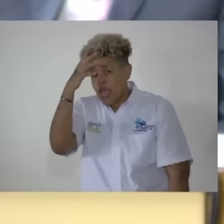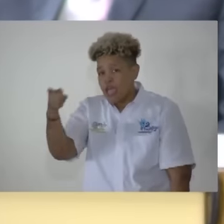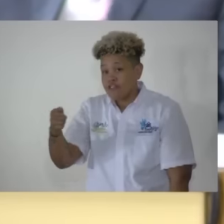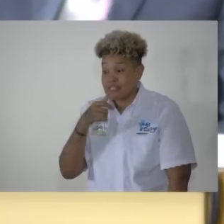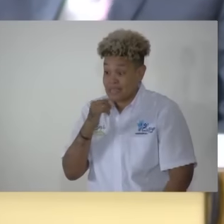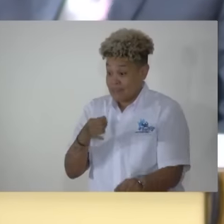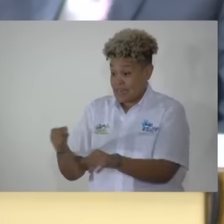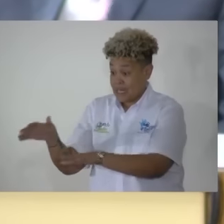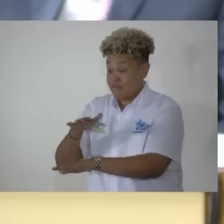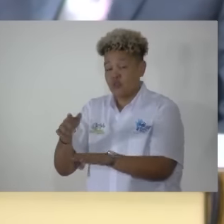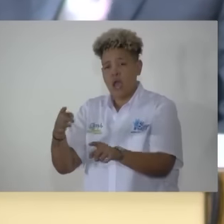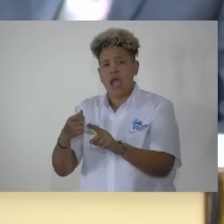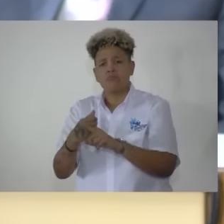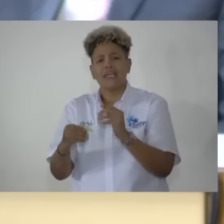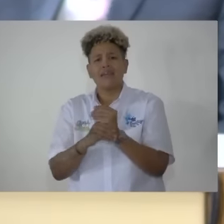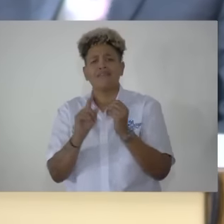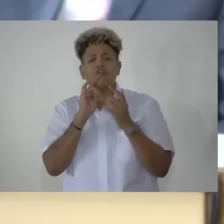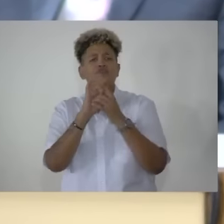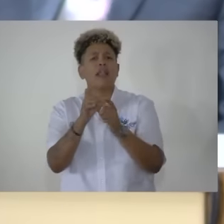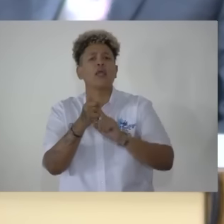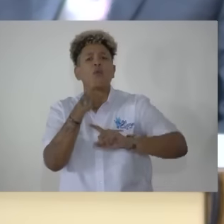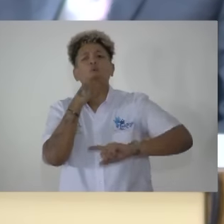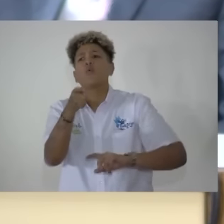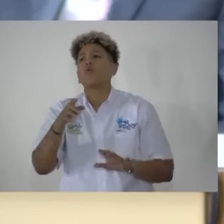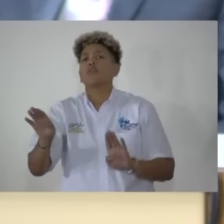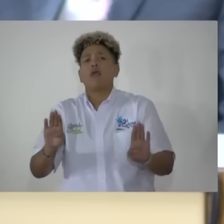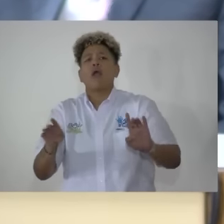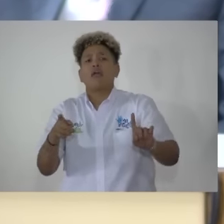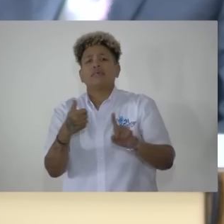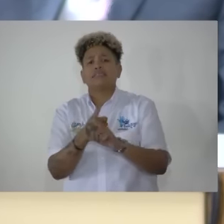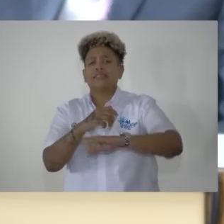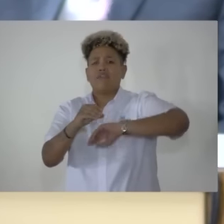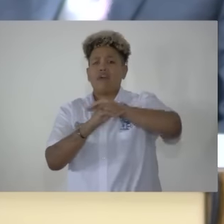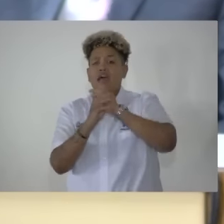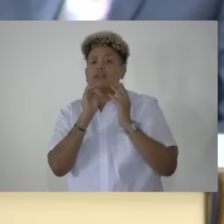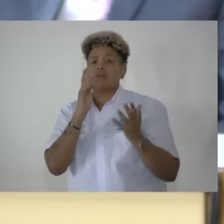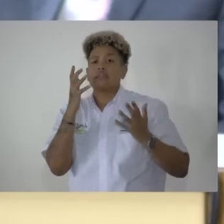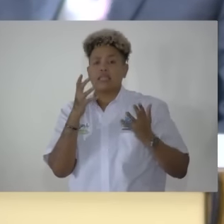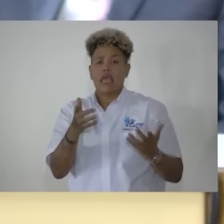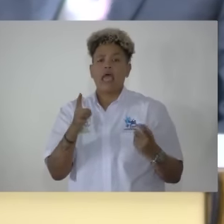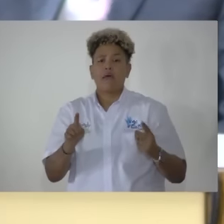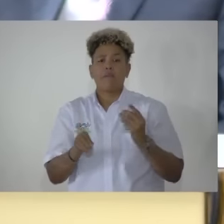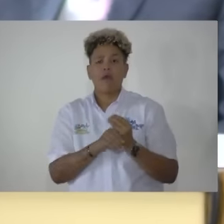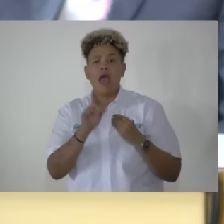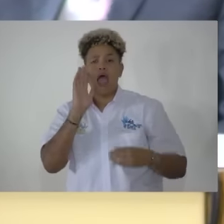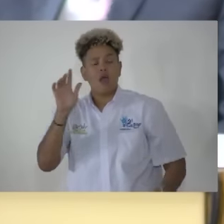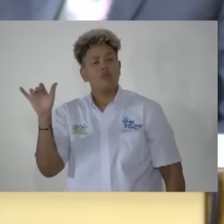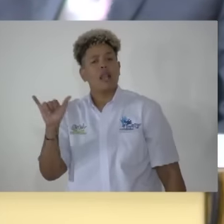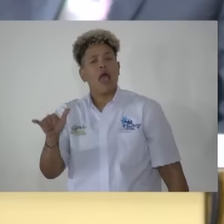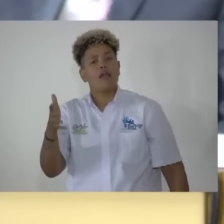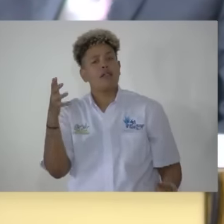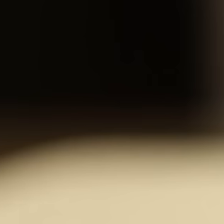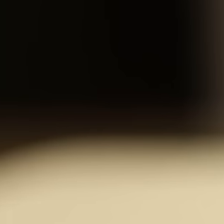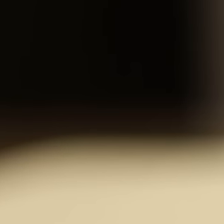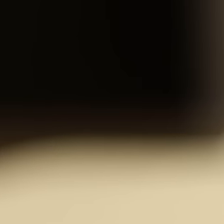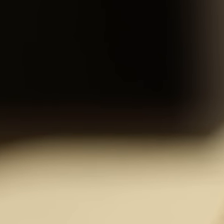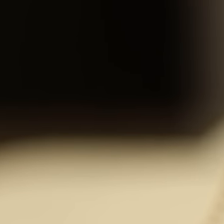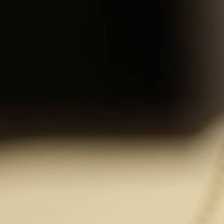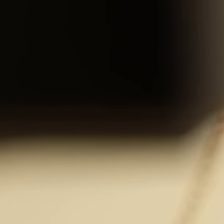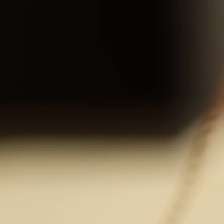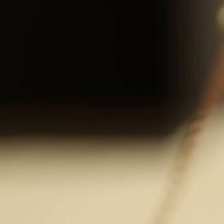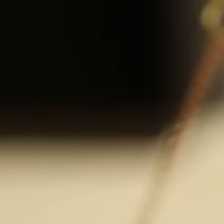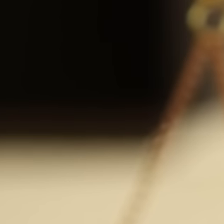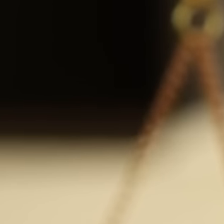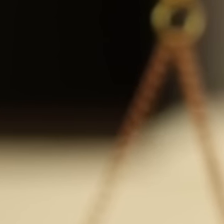of an individual in respect of whom the conduct has been made or is likely to be made. Under